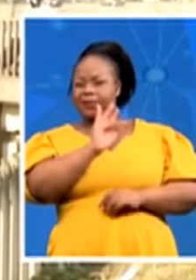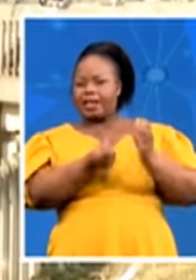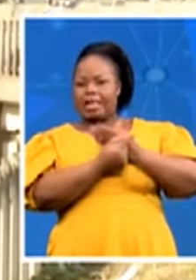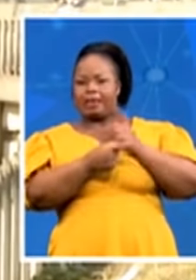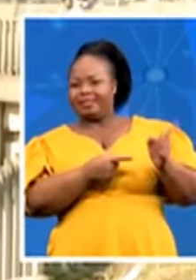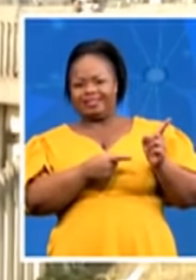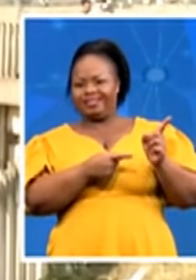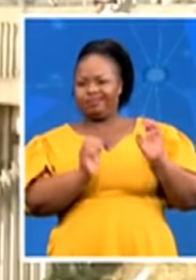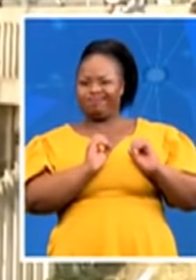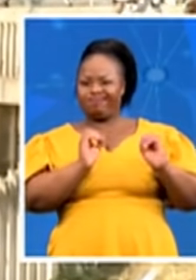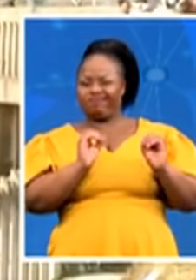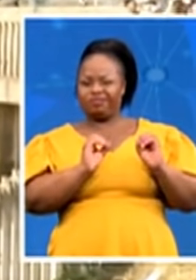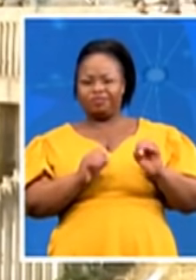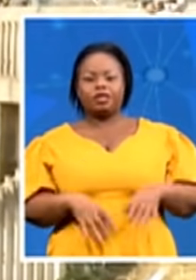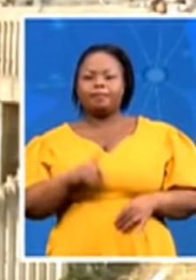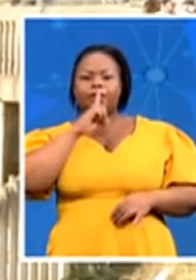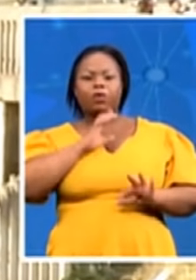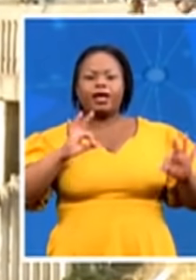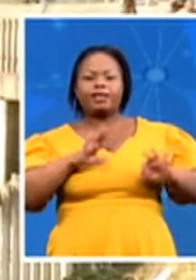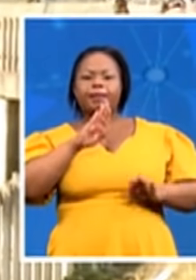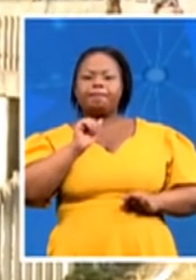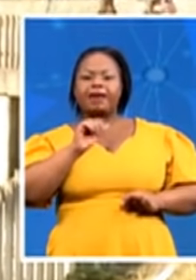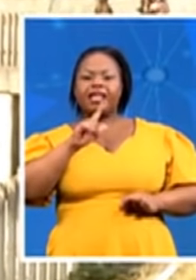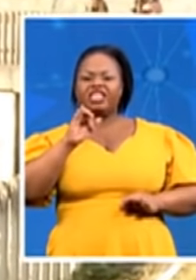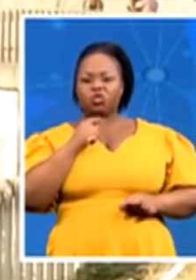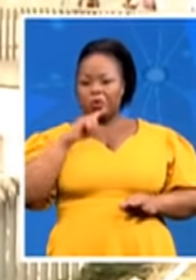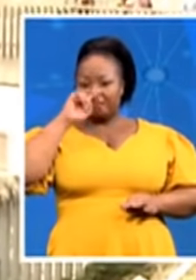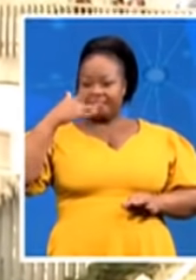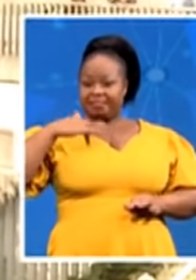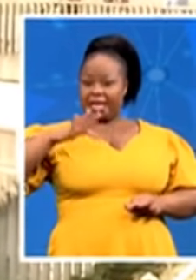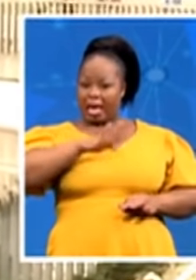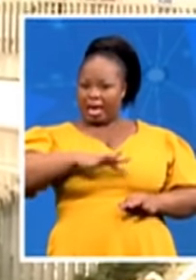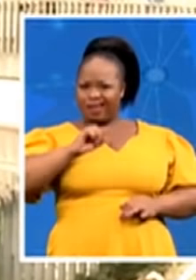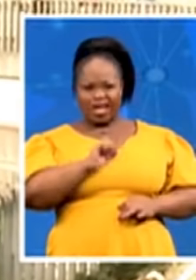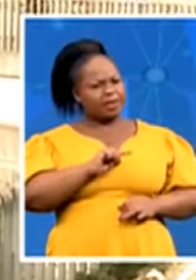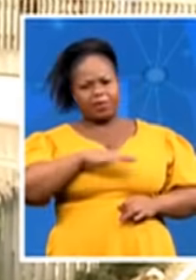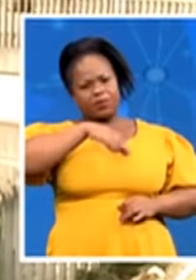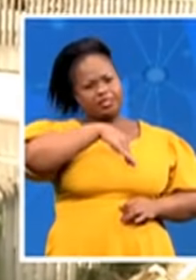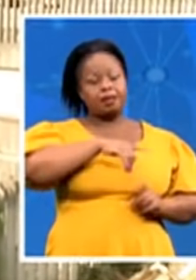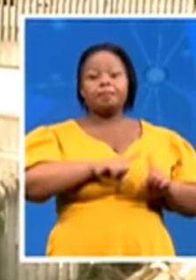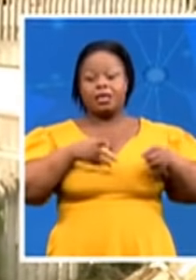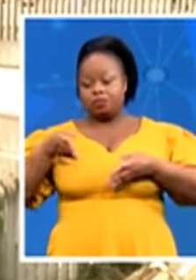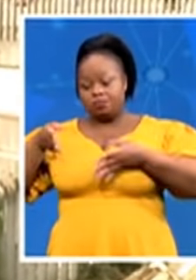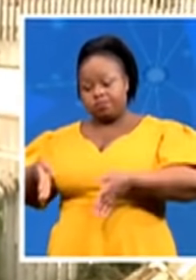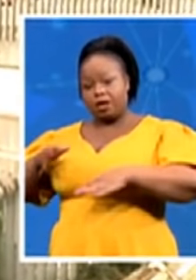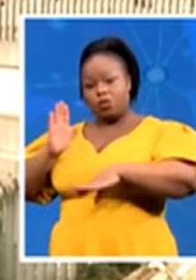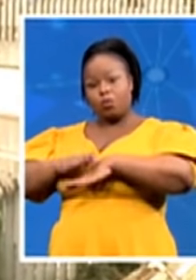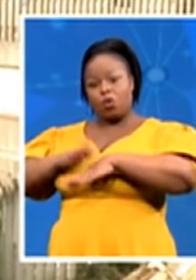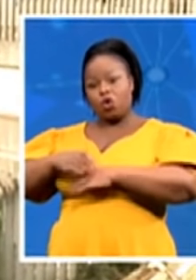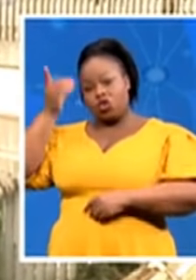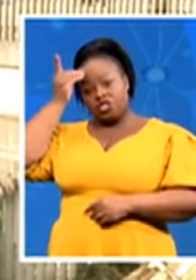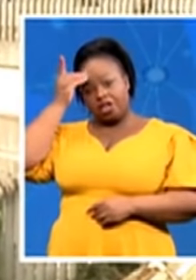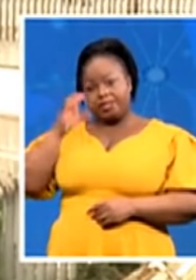Belito, but most of the looting is currently taking place in the Durban CBD and are obviously branching off into smaller